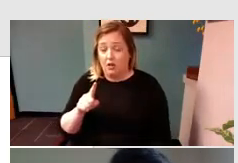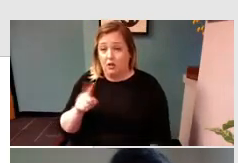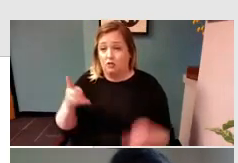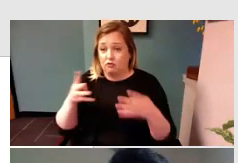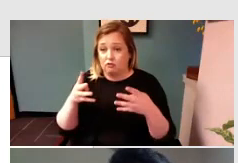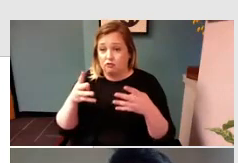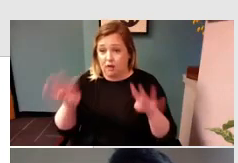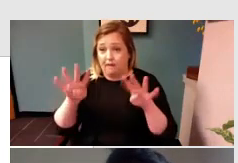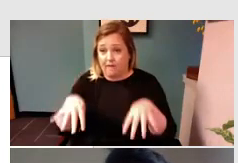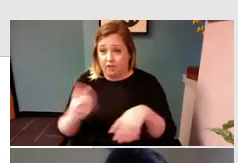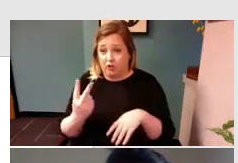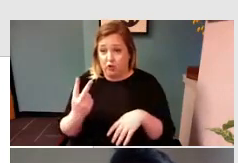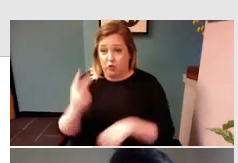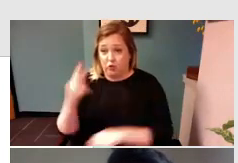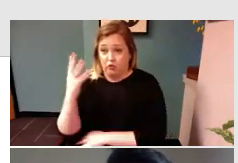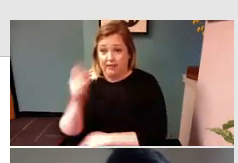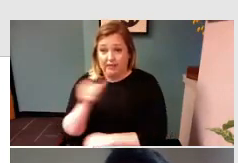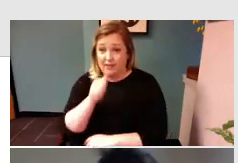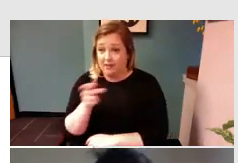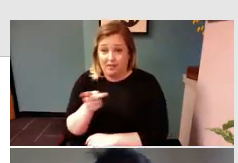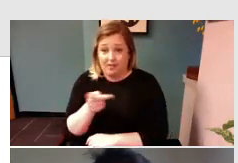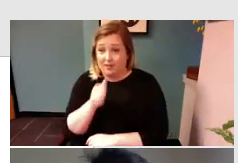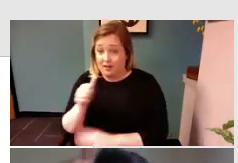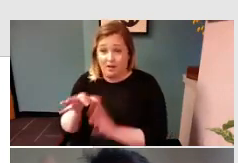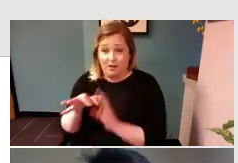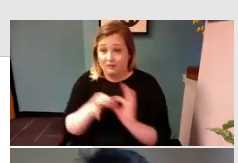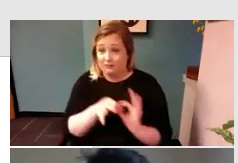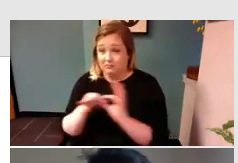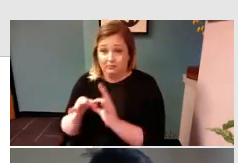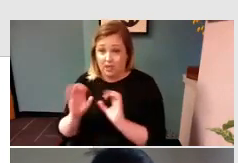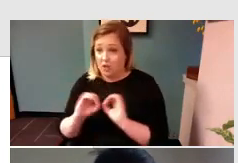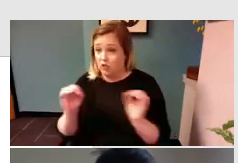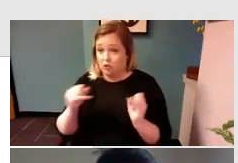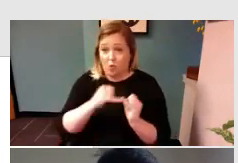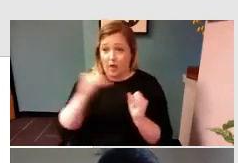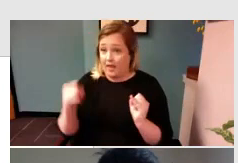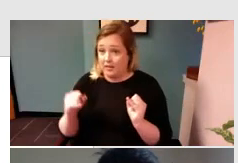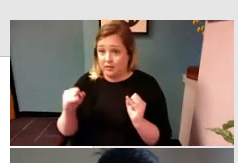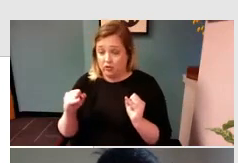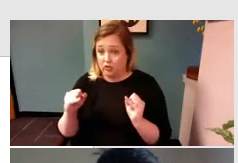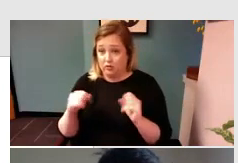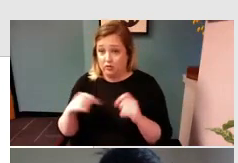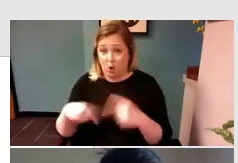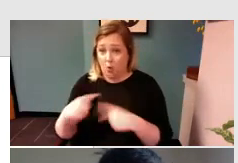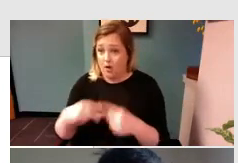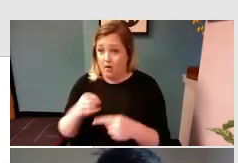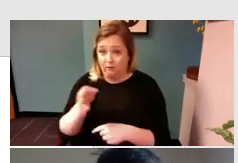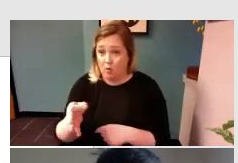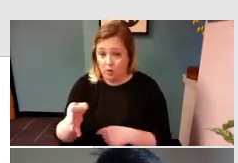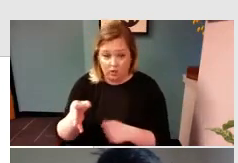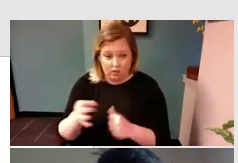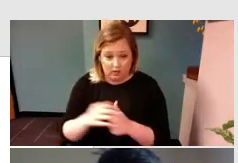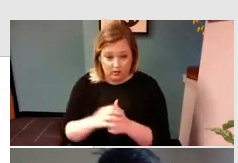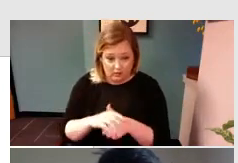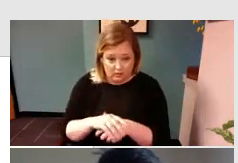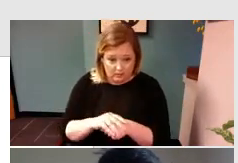tree, and they are not connected with any parent-child relationship. There is no edge that goes forward to our, for J to F.